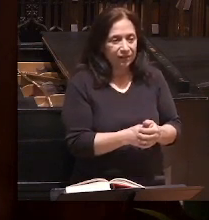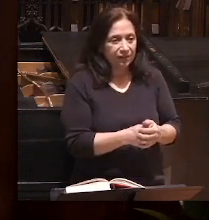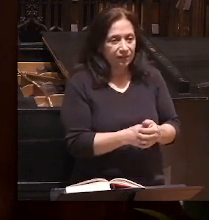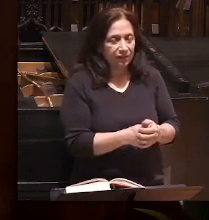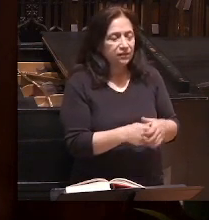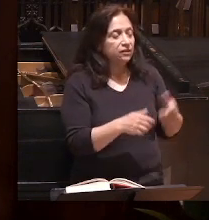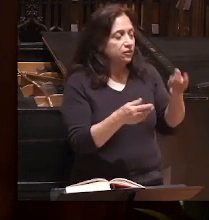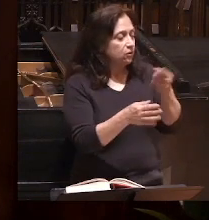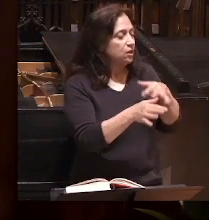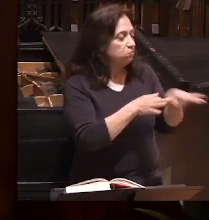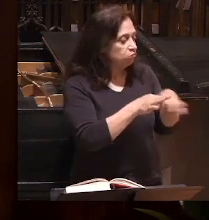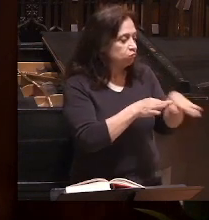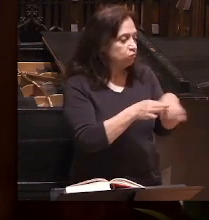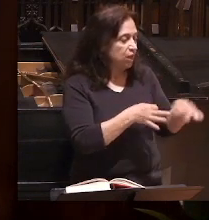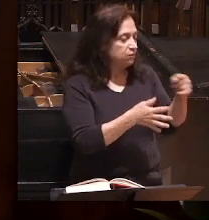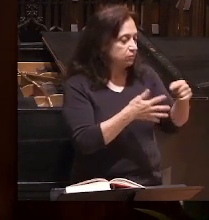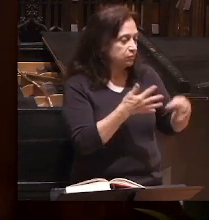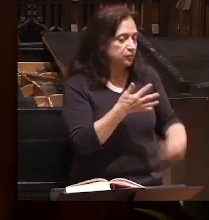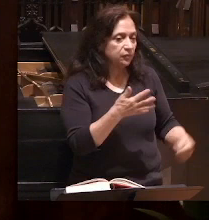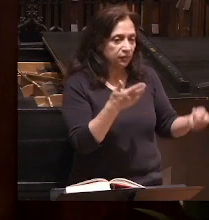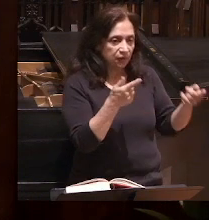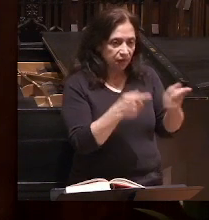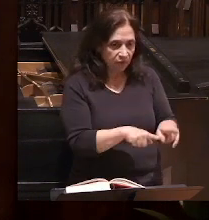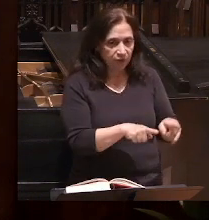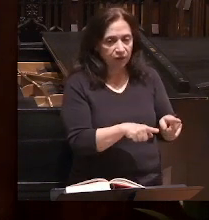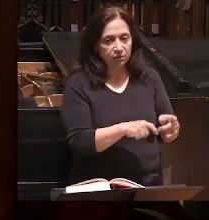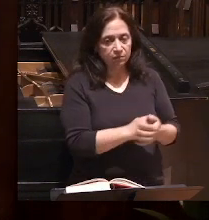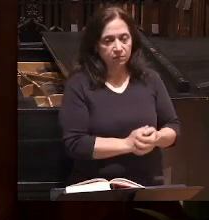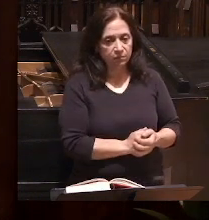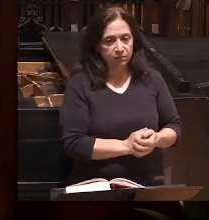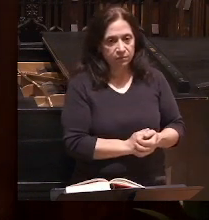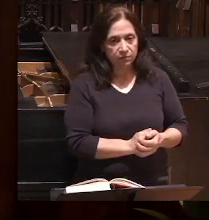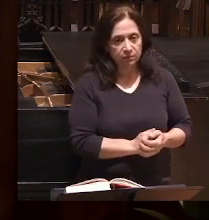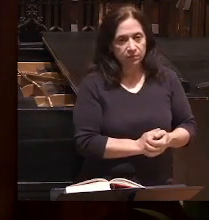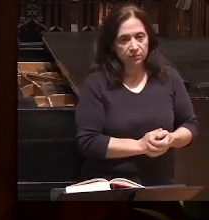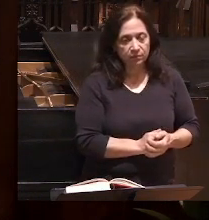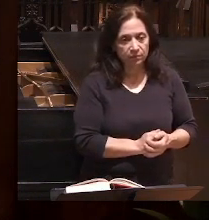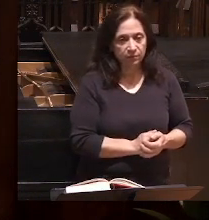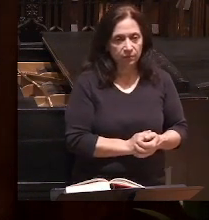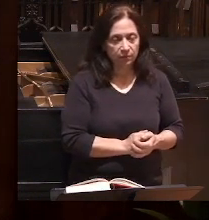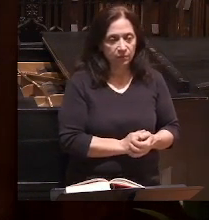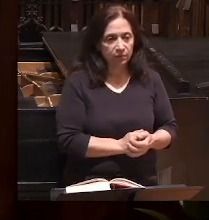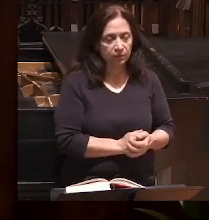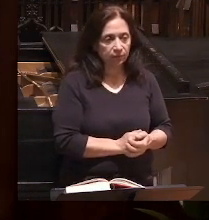begin to tell this man everything that had taken place.